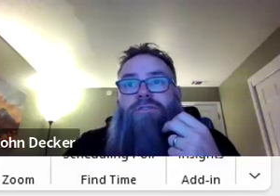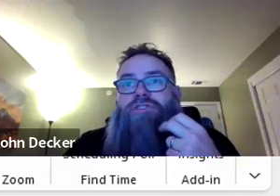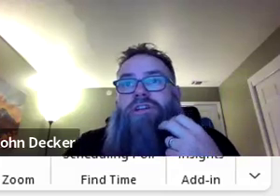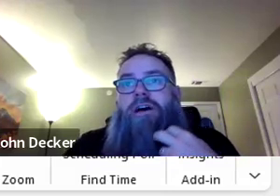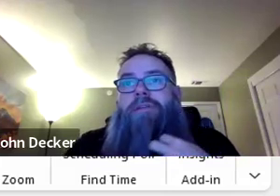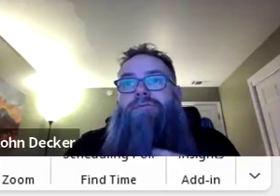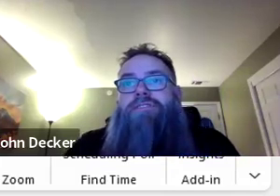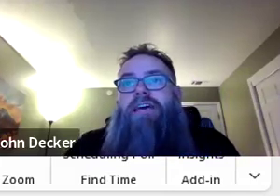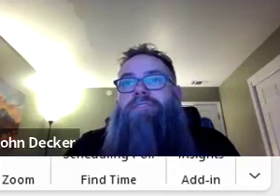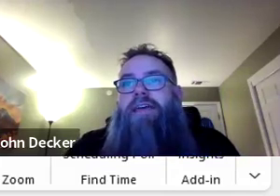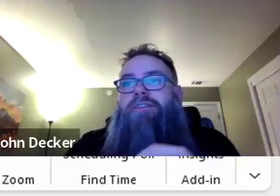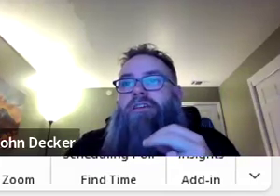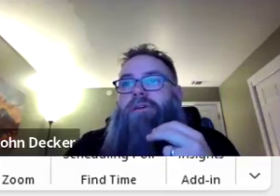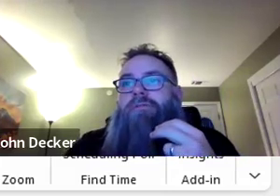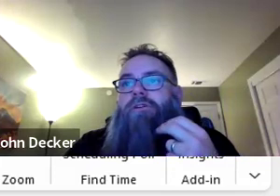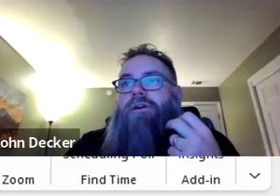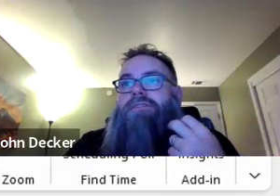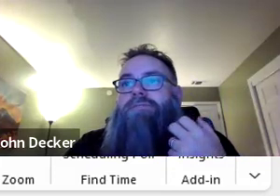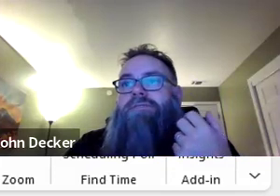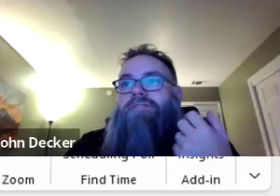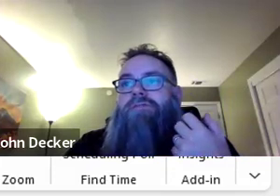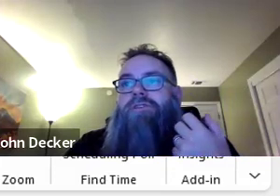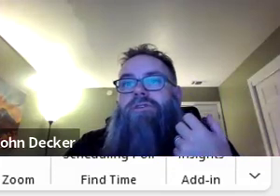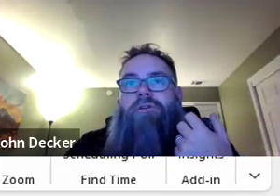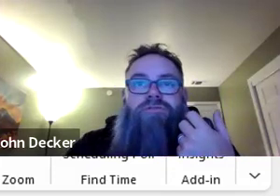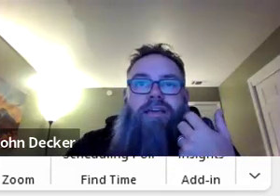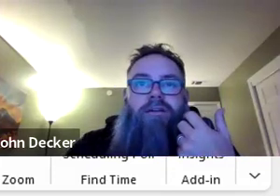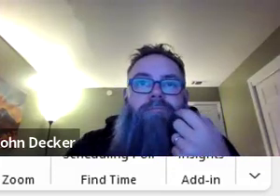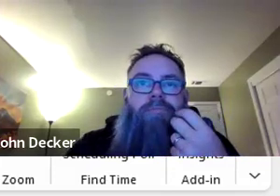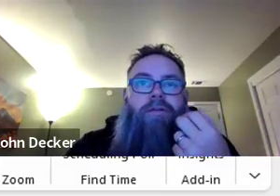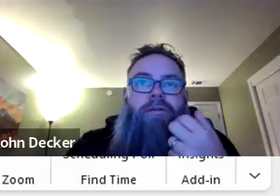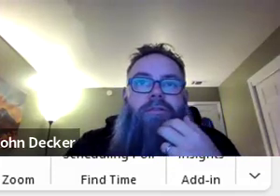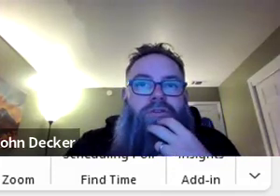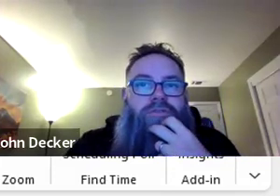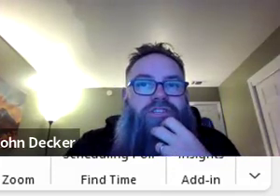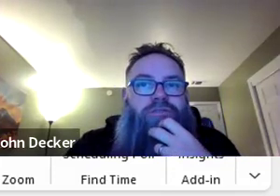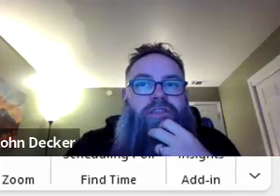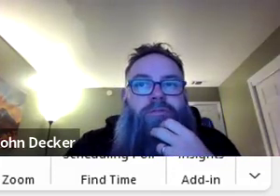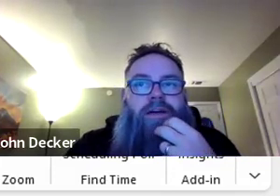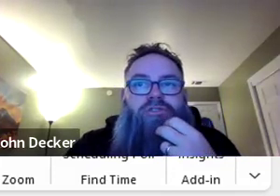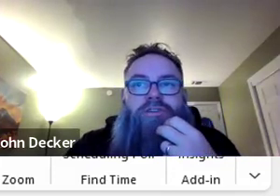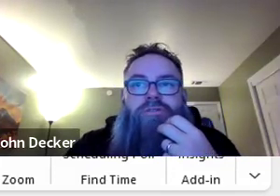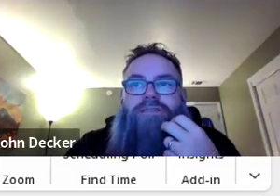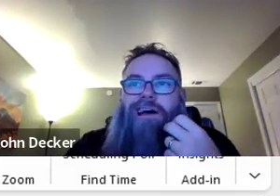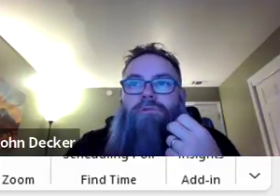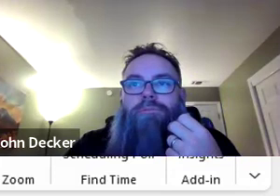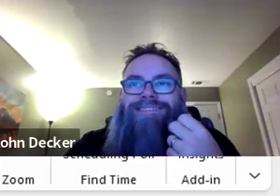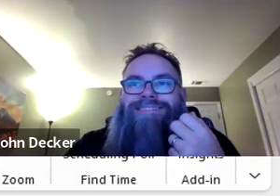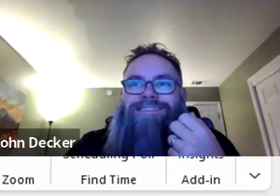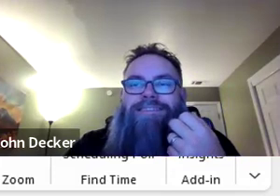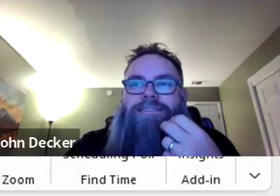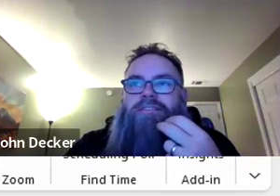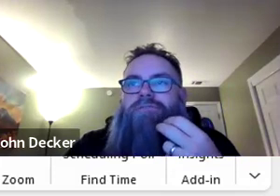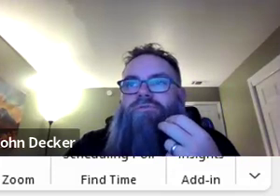process and solution accommodate for steps and document requests specific to the regional center. The vendorization via the provider directory does not